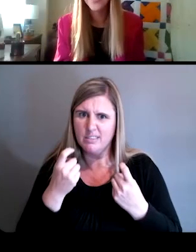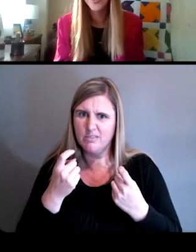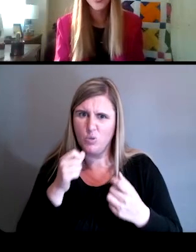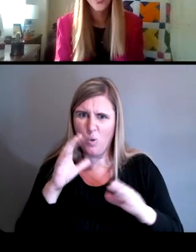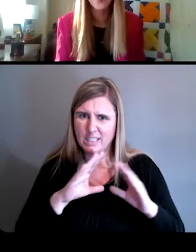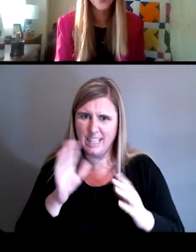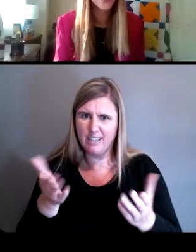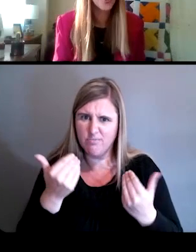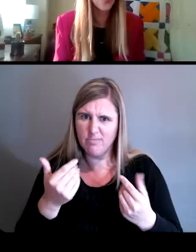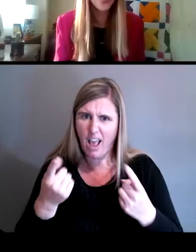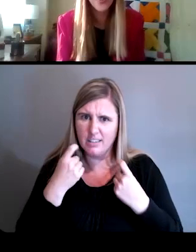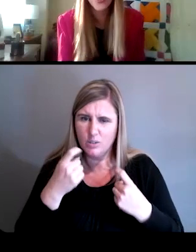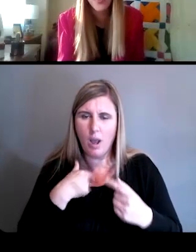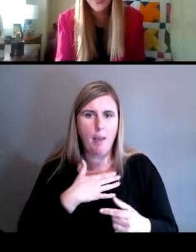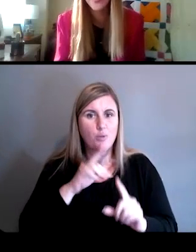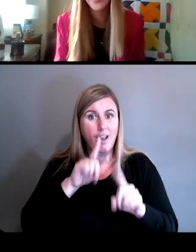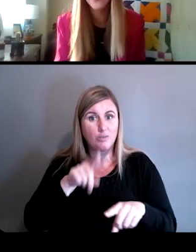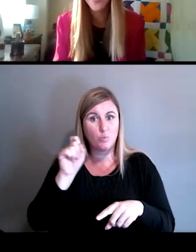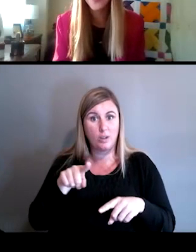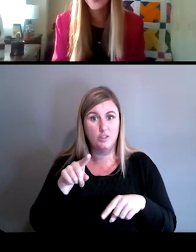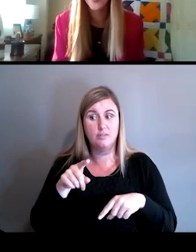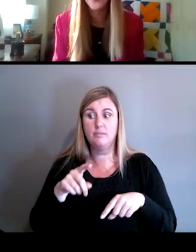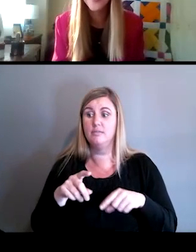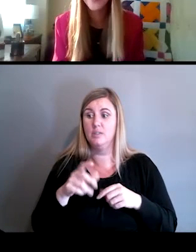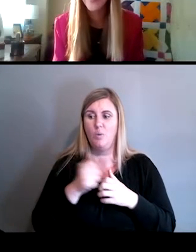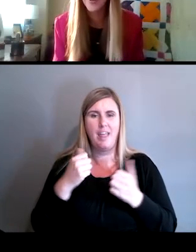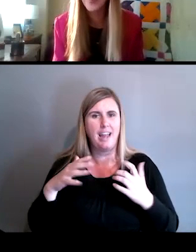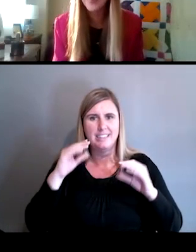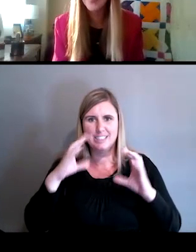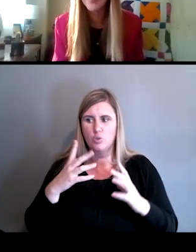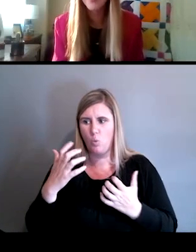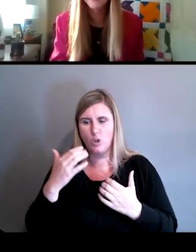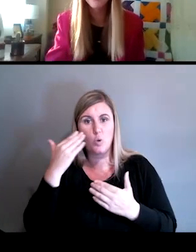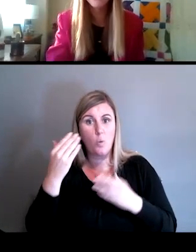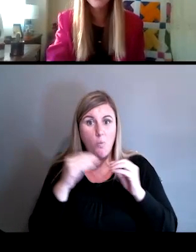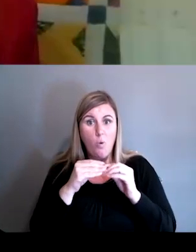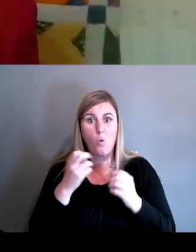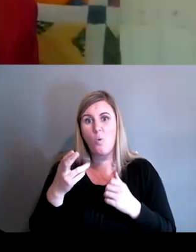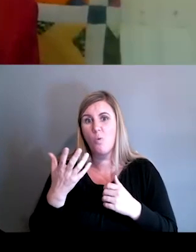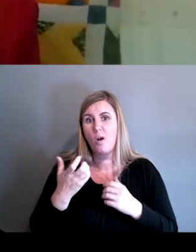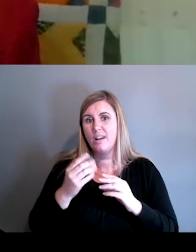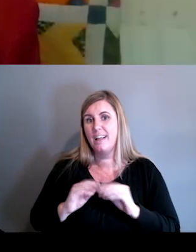with any teachers that want to know more or just want some clarification. We're always here to help.